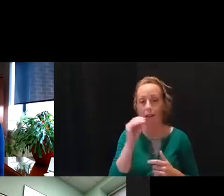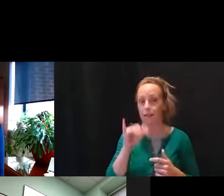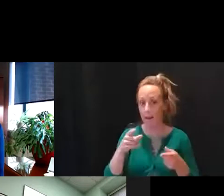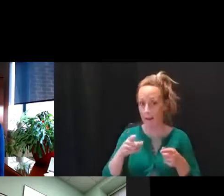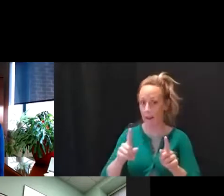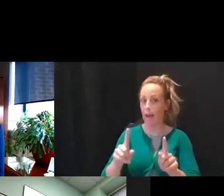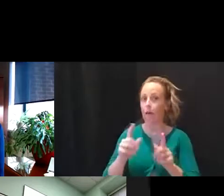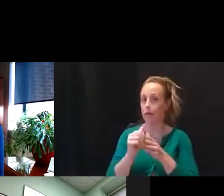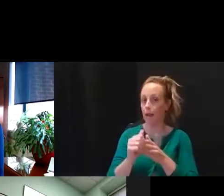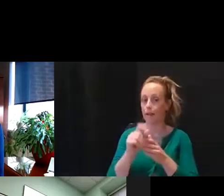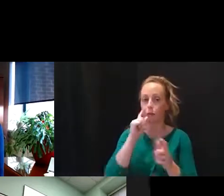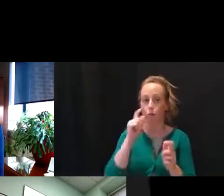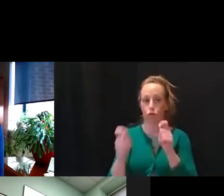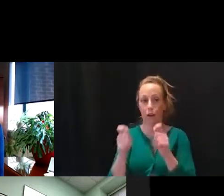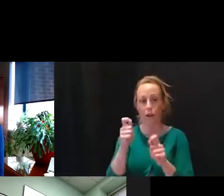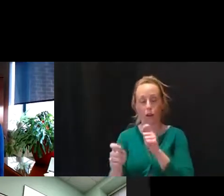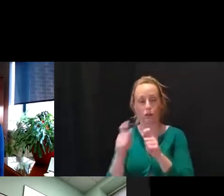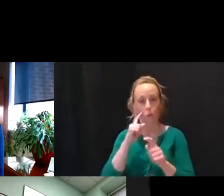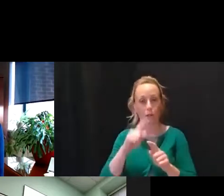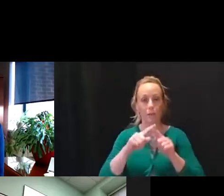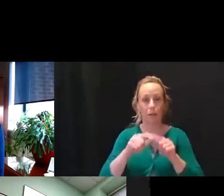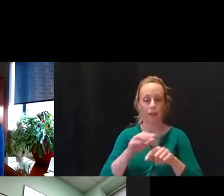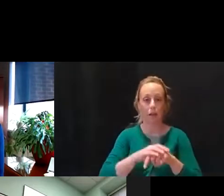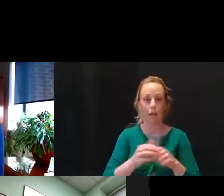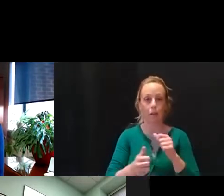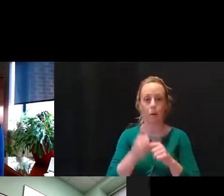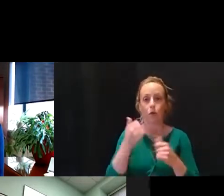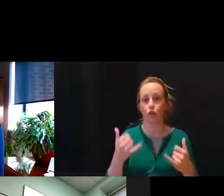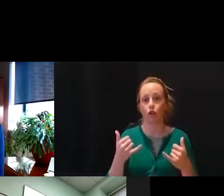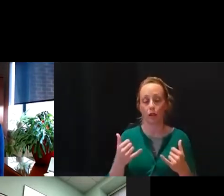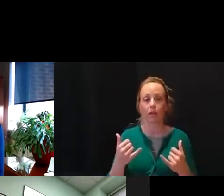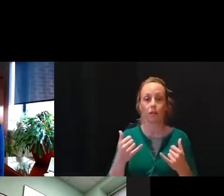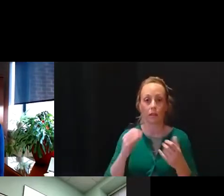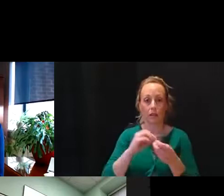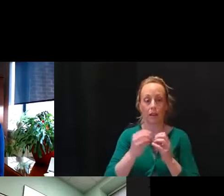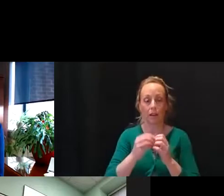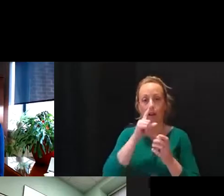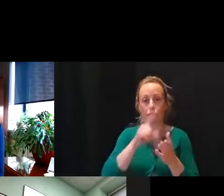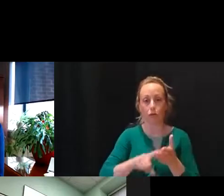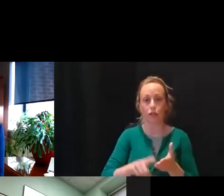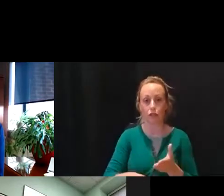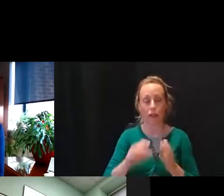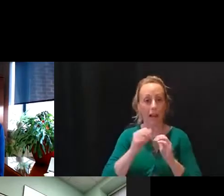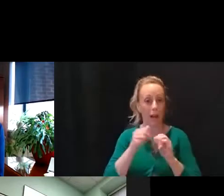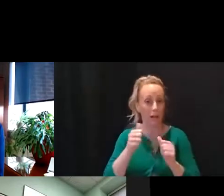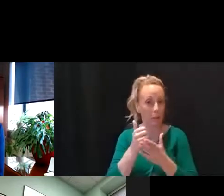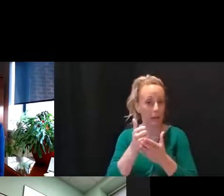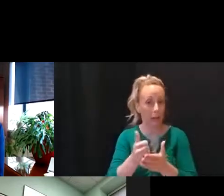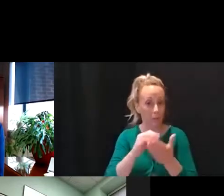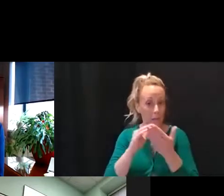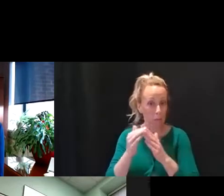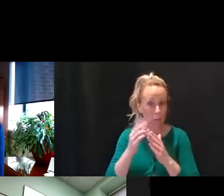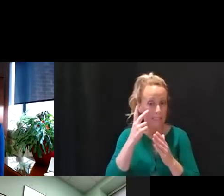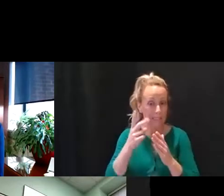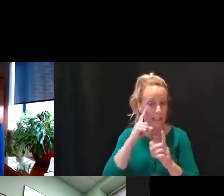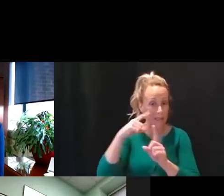to change so that it is based on the most current, accurate data and research. How do we help the community see this as a good